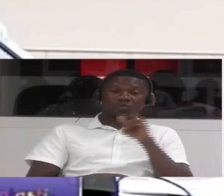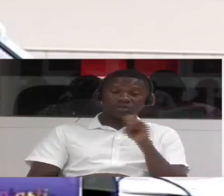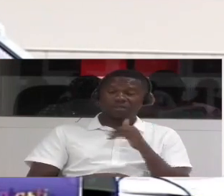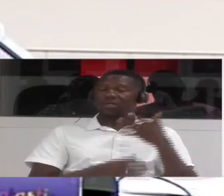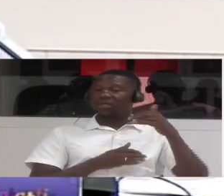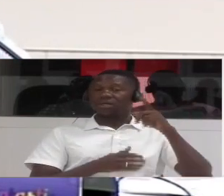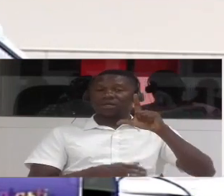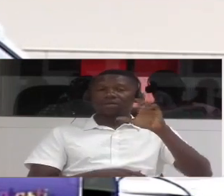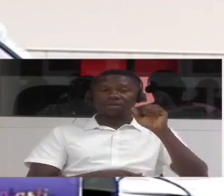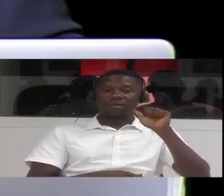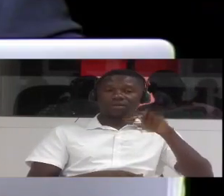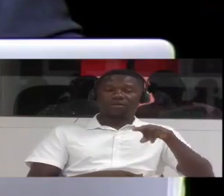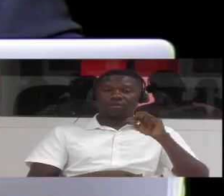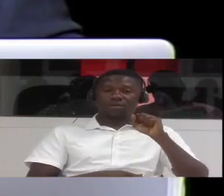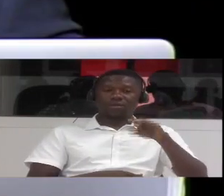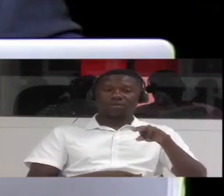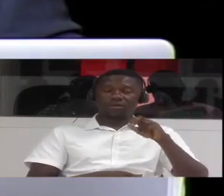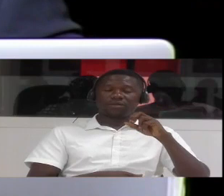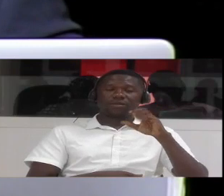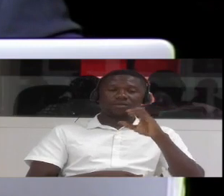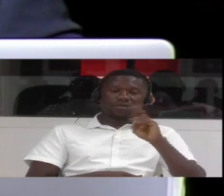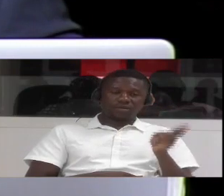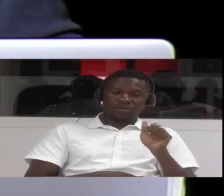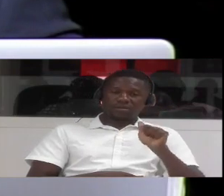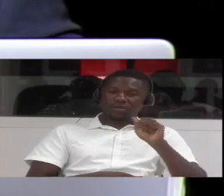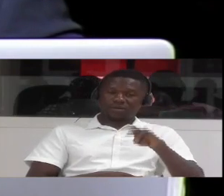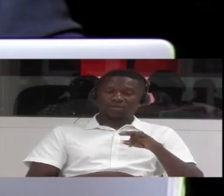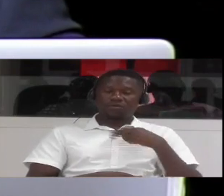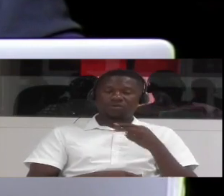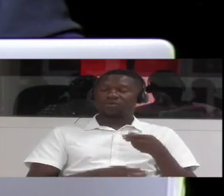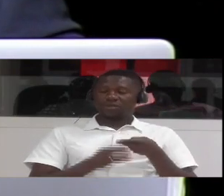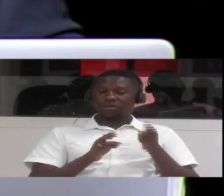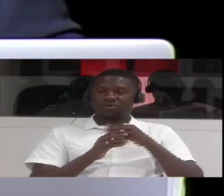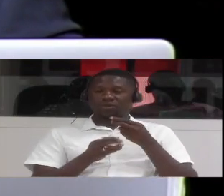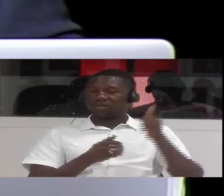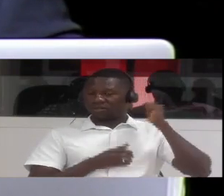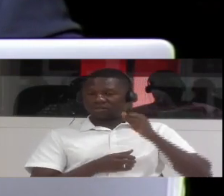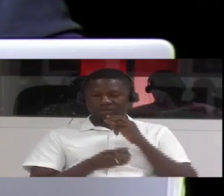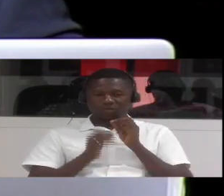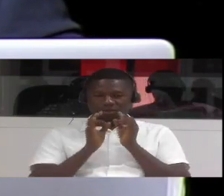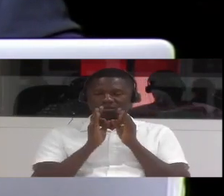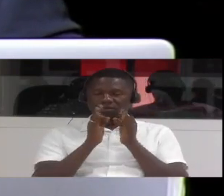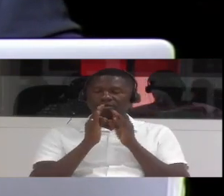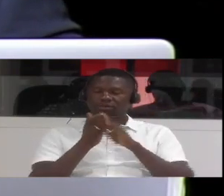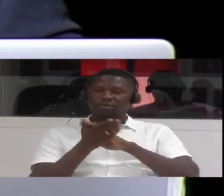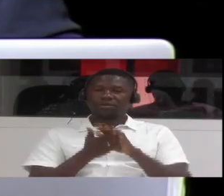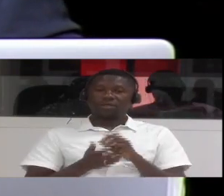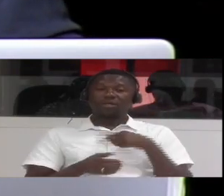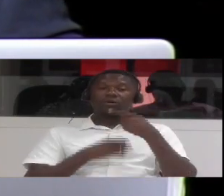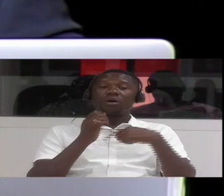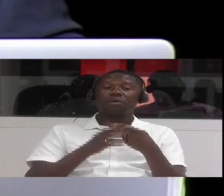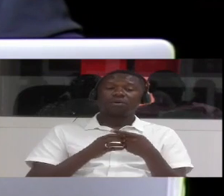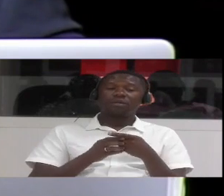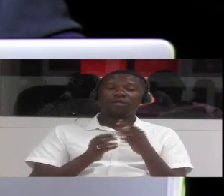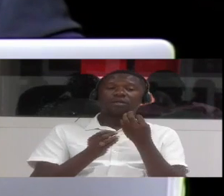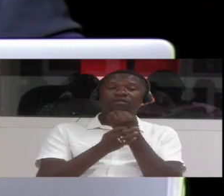yesterday. And this was in connection With the Freedom newspaper. With the Freedom newspaper.